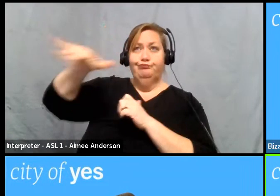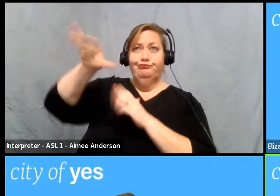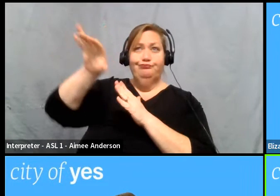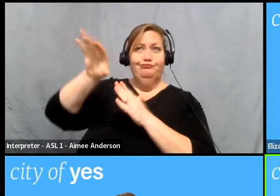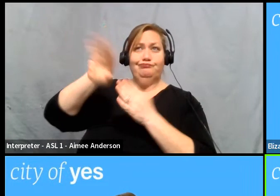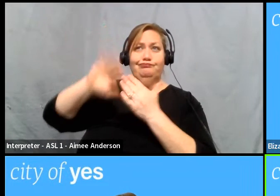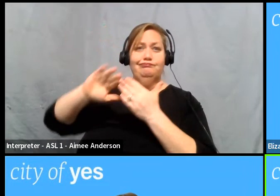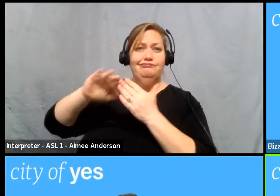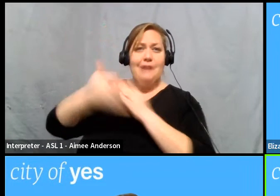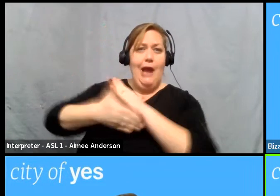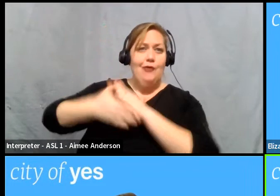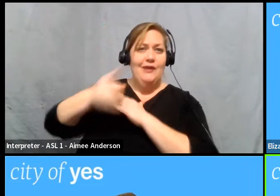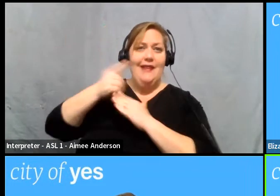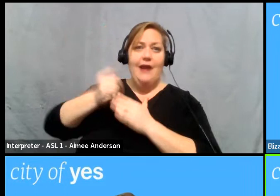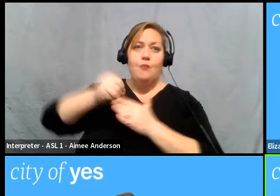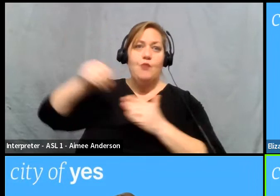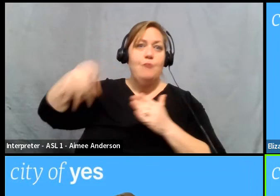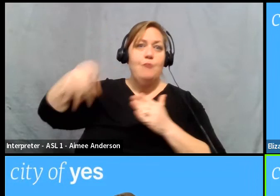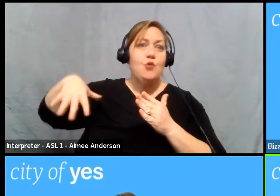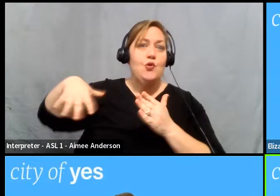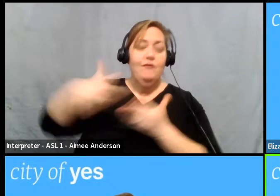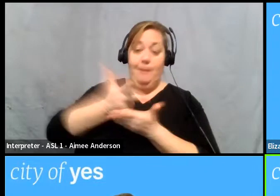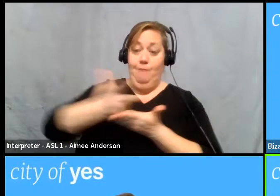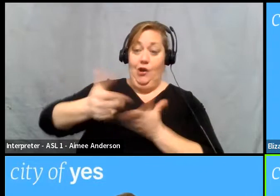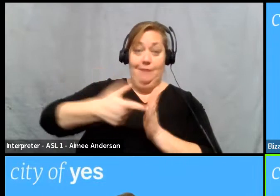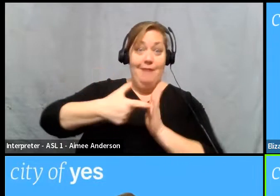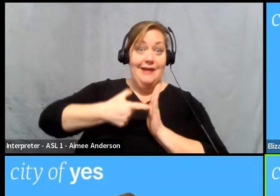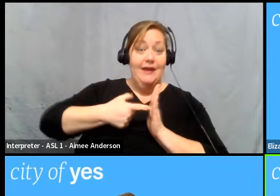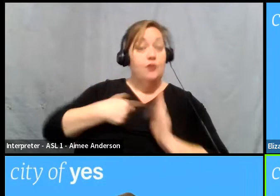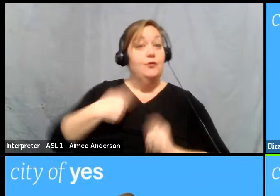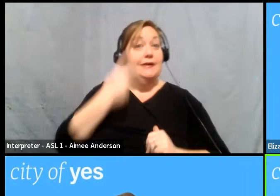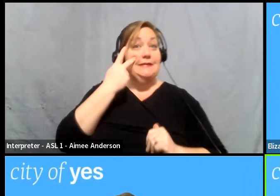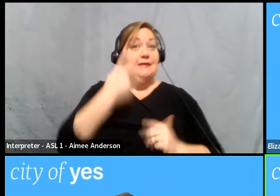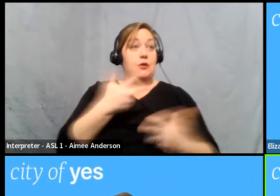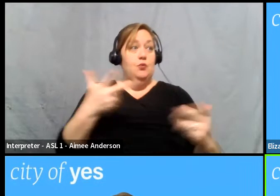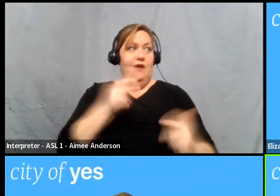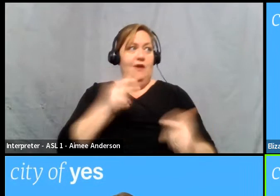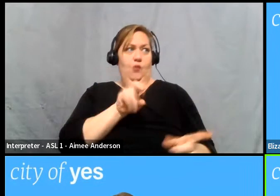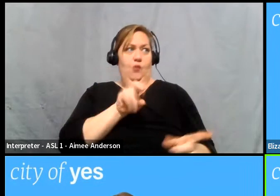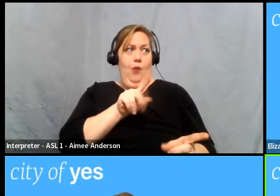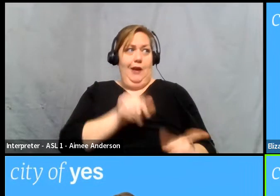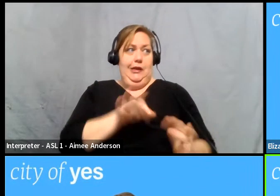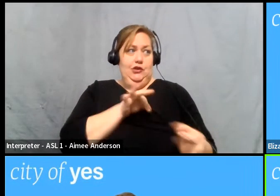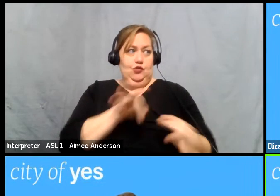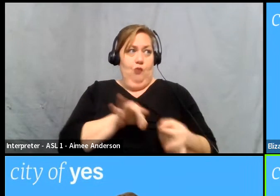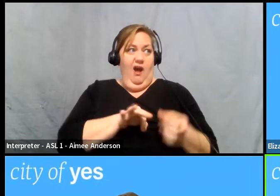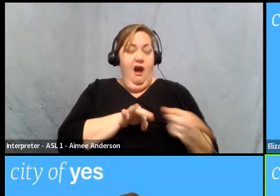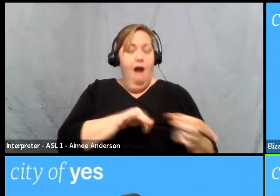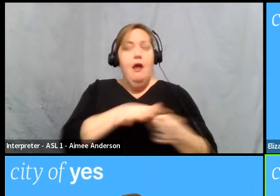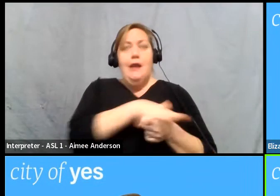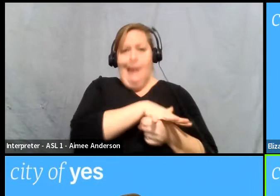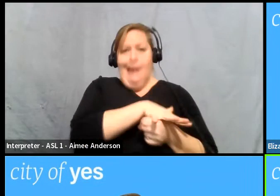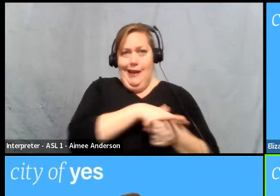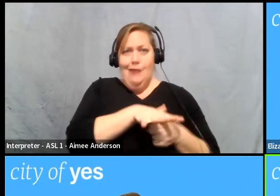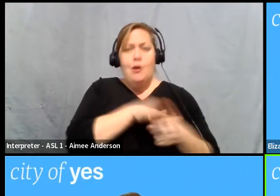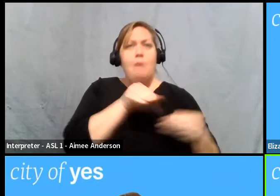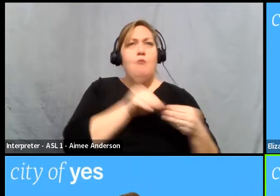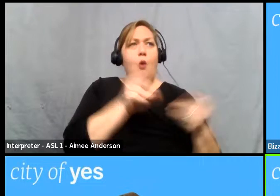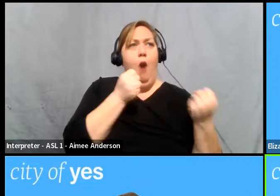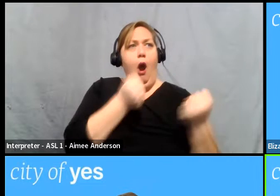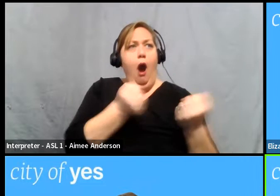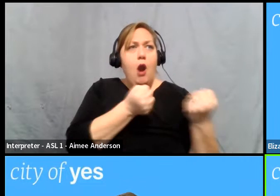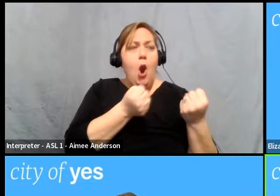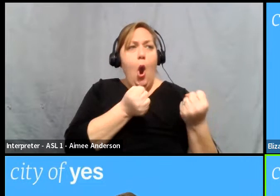the parking mandates. And what we see is, as Veronica described, in areas that are more